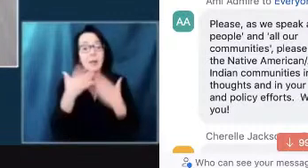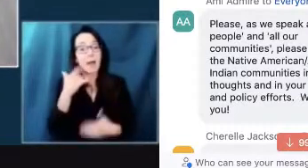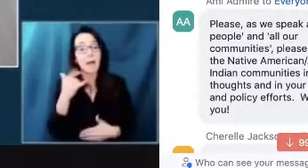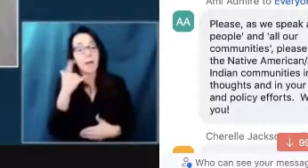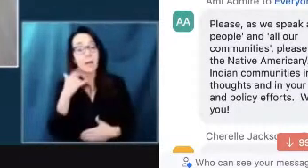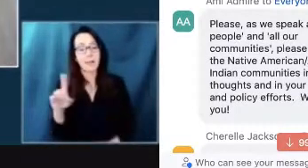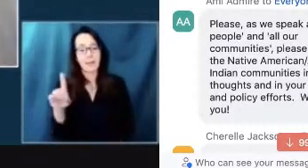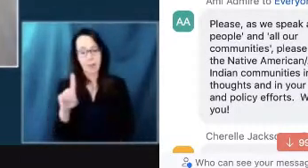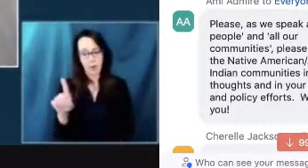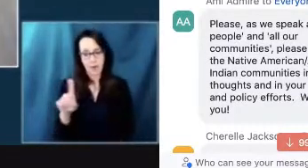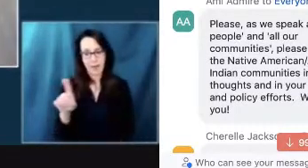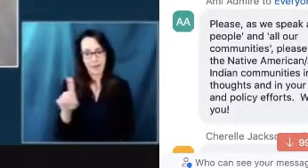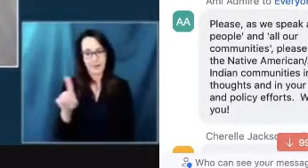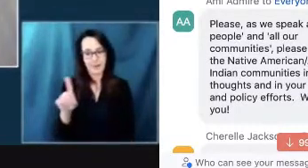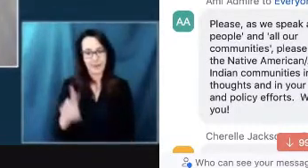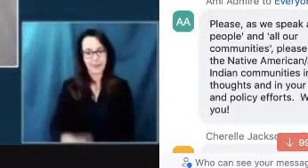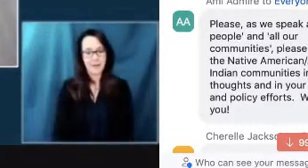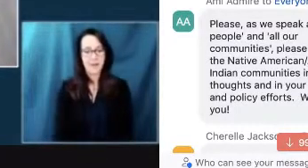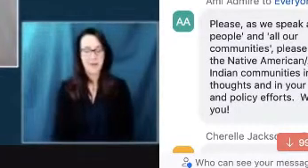Democrats.